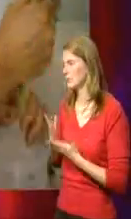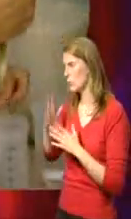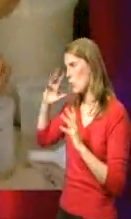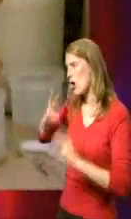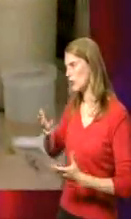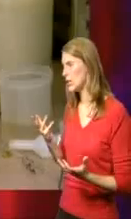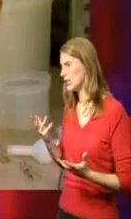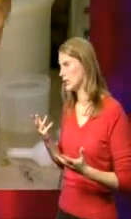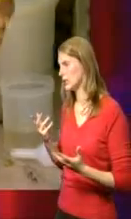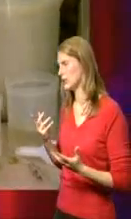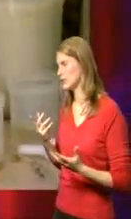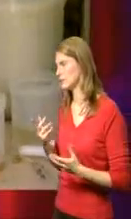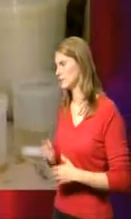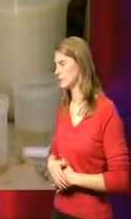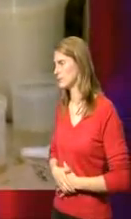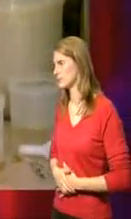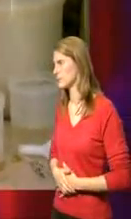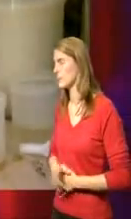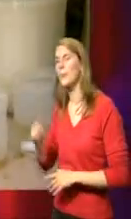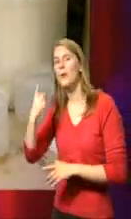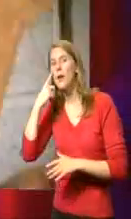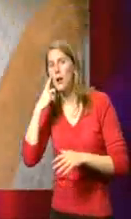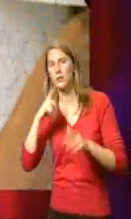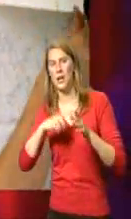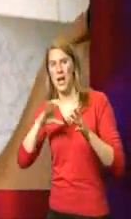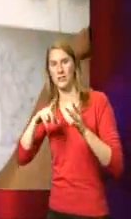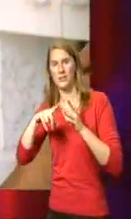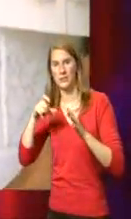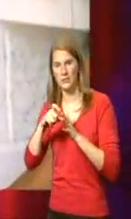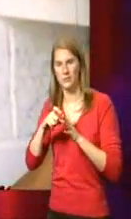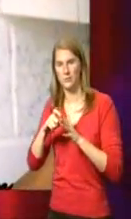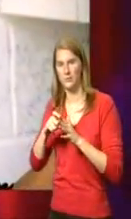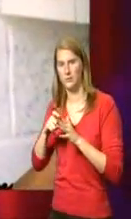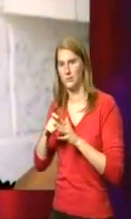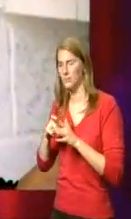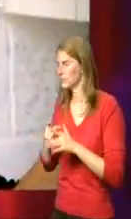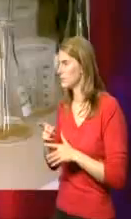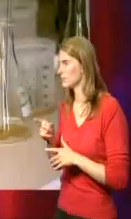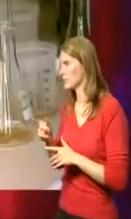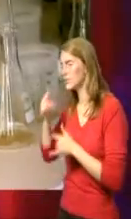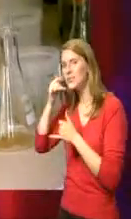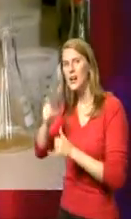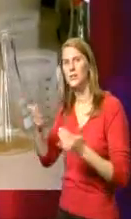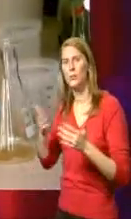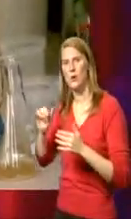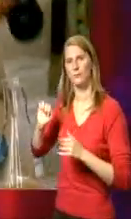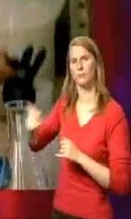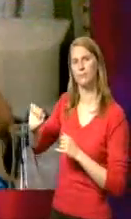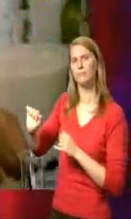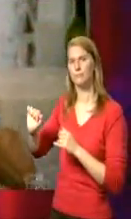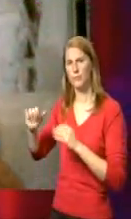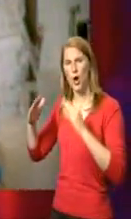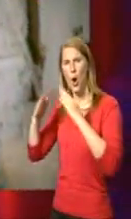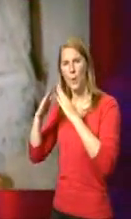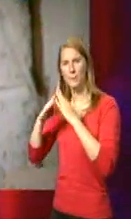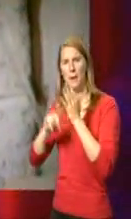planned. Well, let's have a look at the acid. Juliet tests the grapes in her home laboratory to make sure the results are